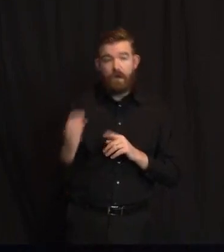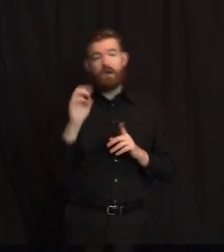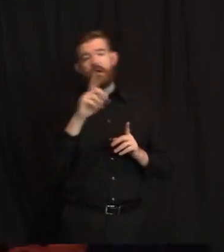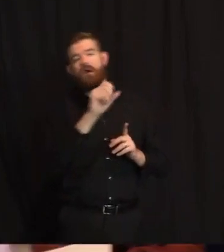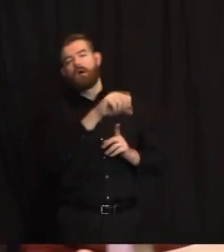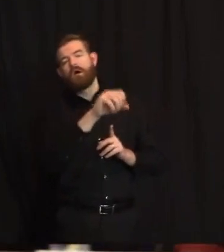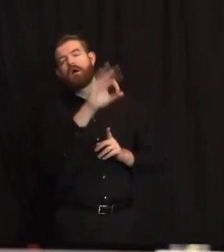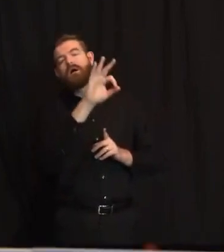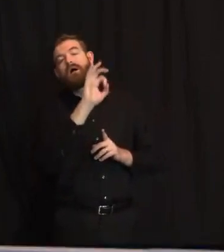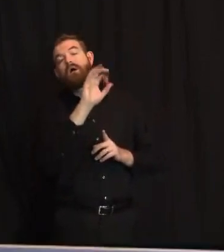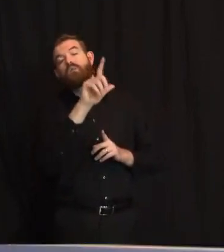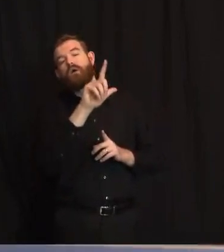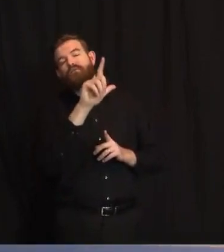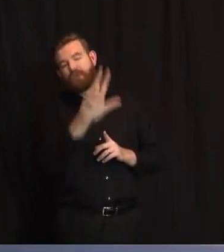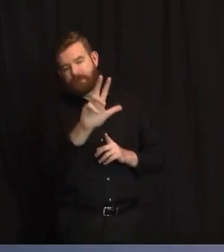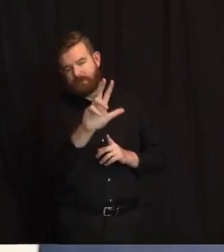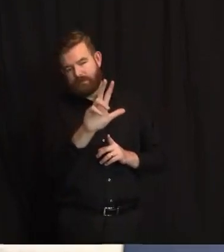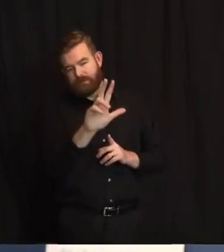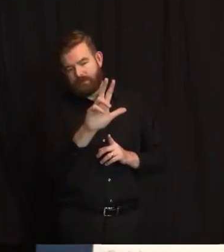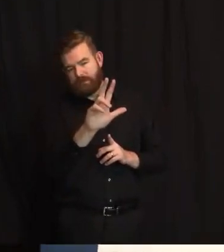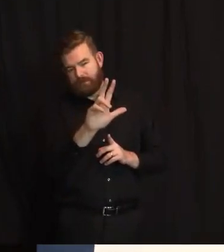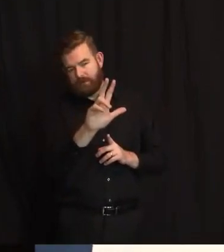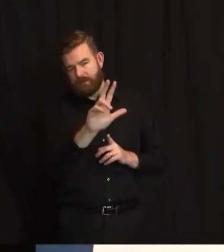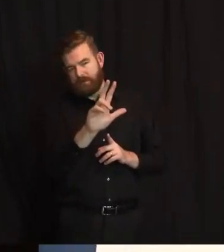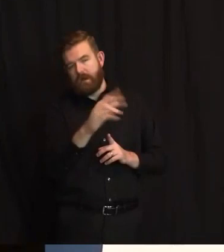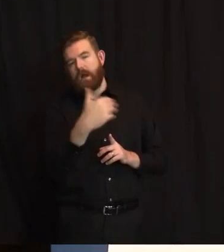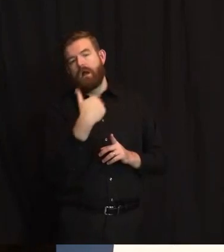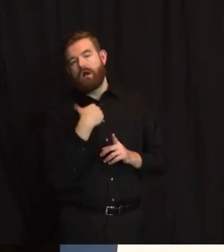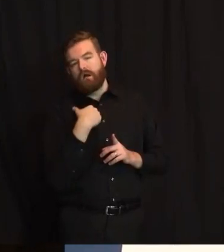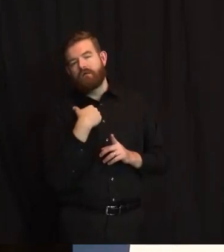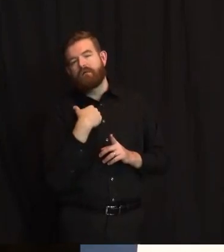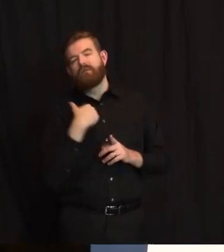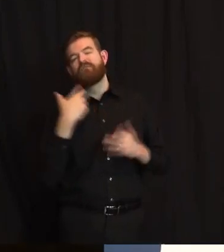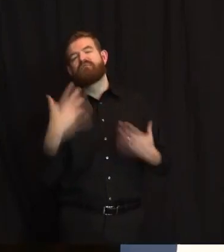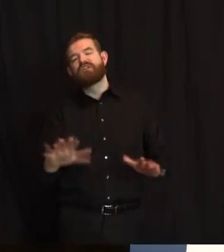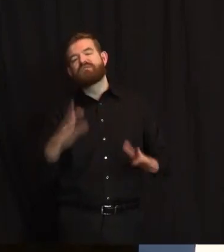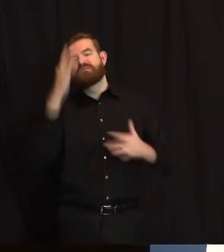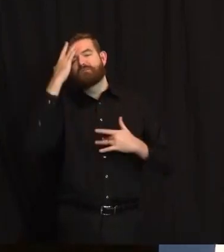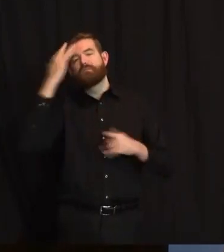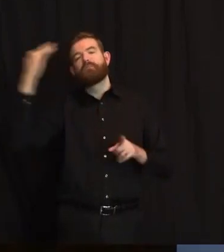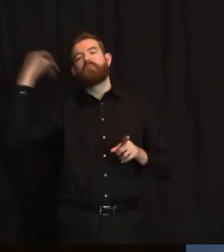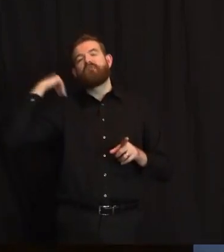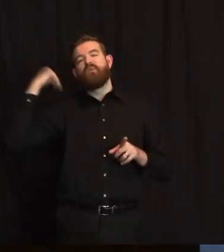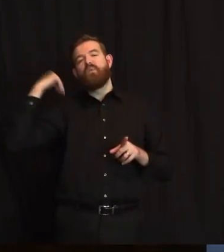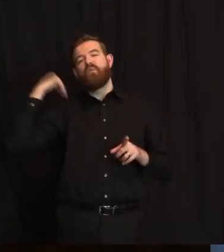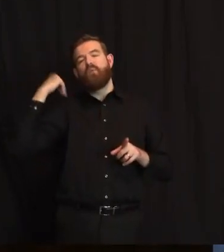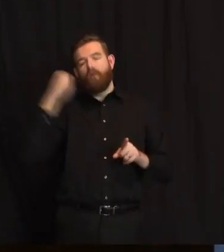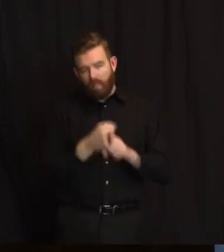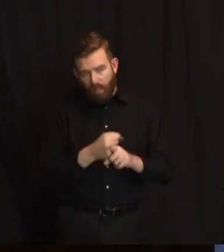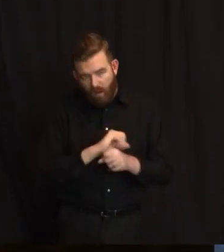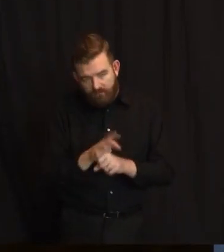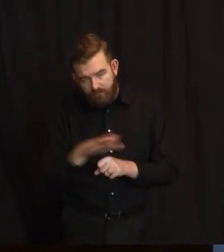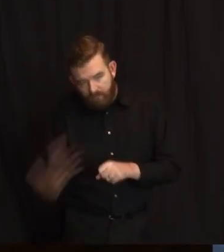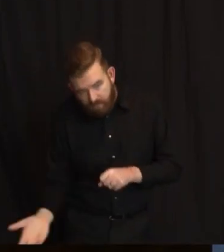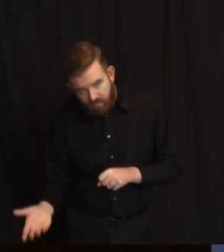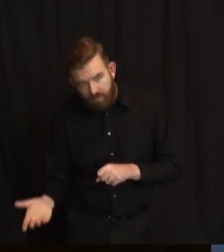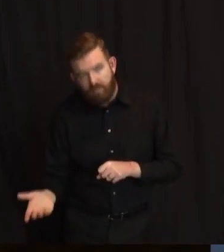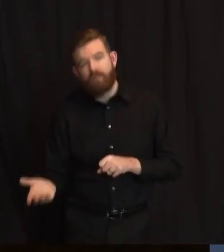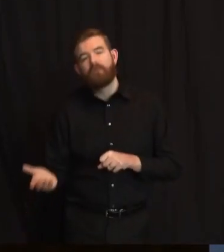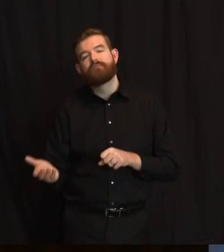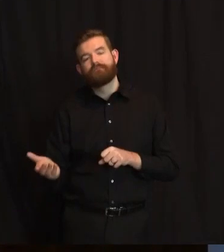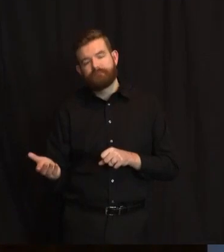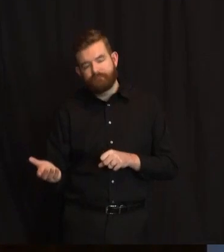underlying conditions where yes, for that. As far as the breakdown goes, a few general things. We